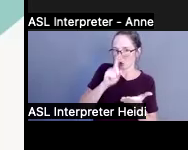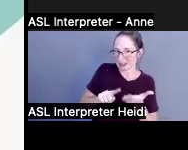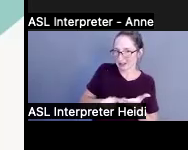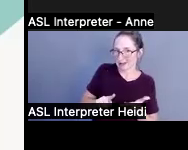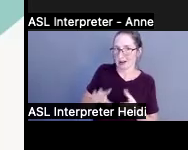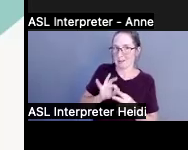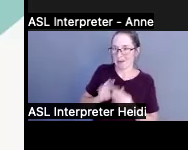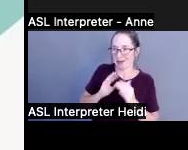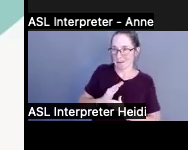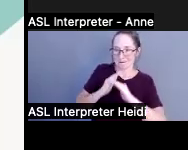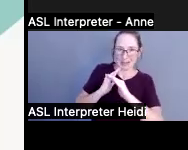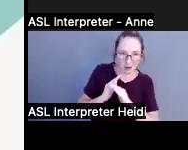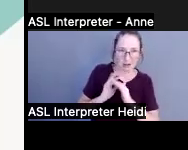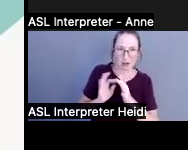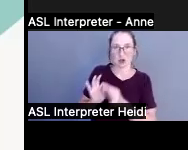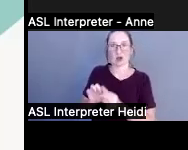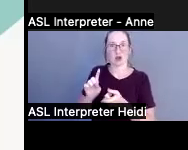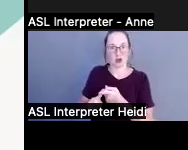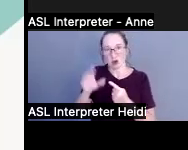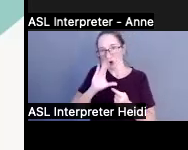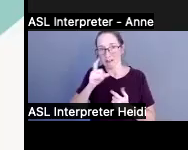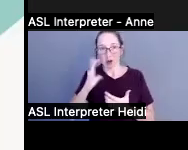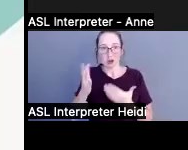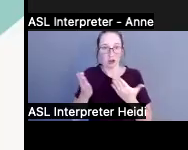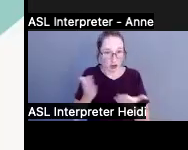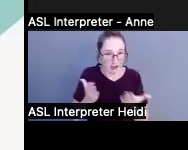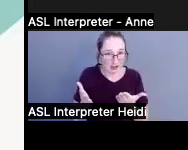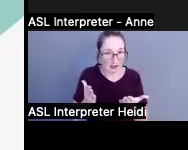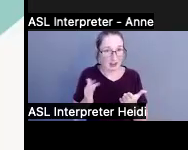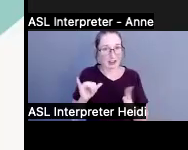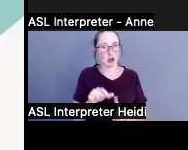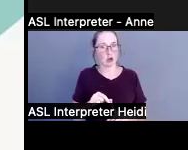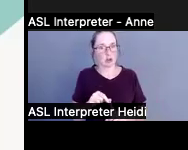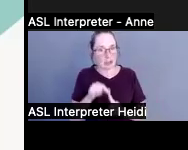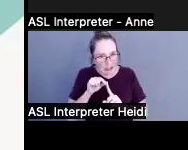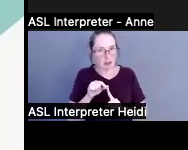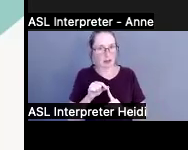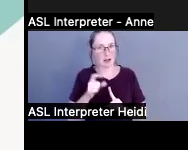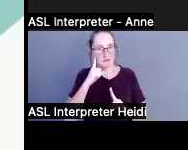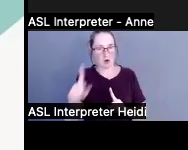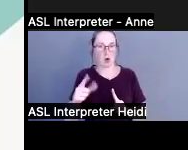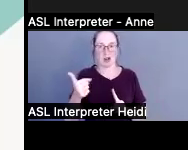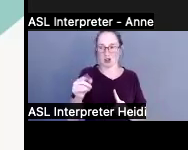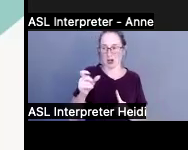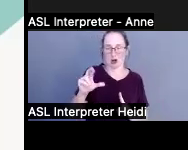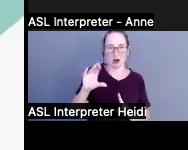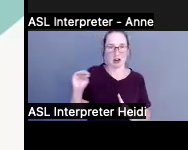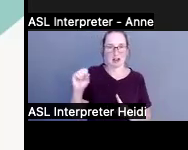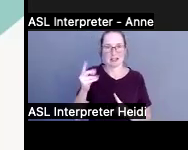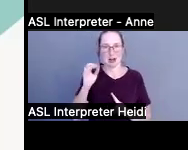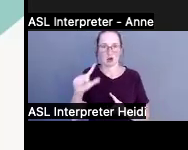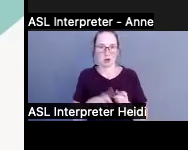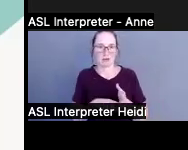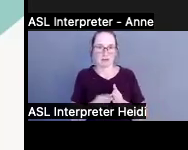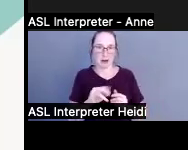the barriers associated with seeking services that are unique to gender and sexual